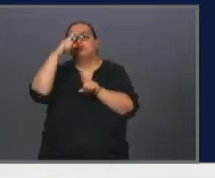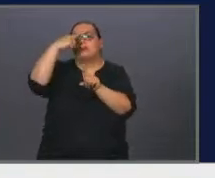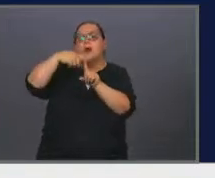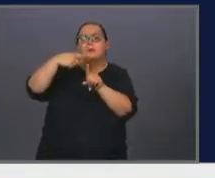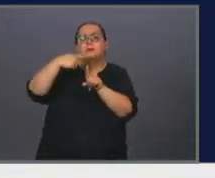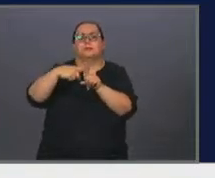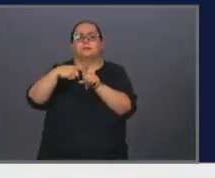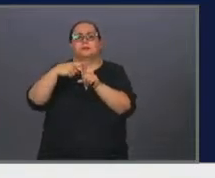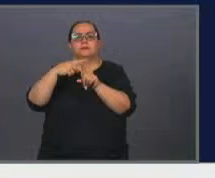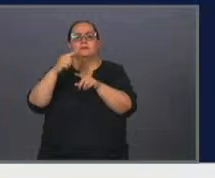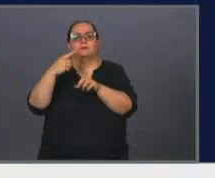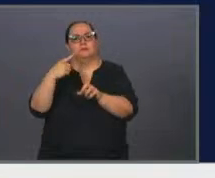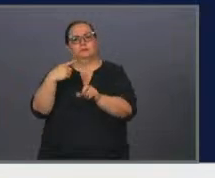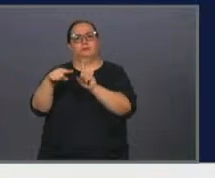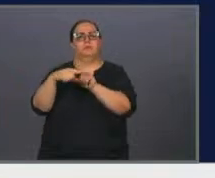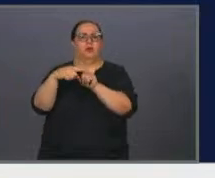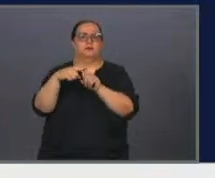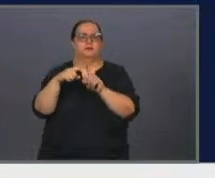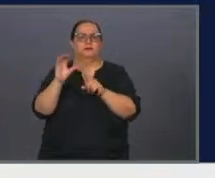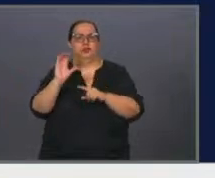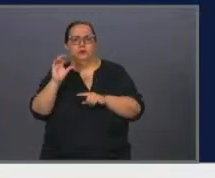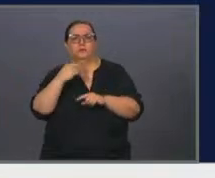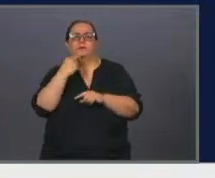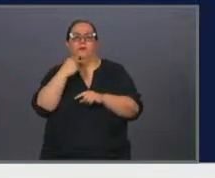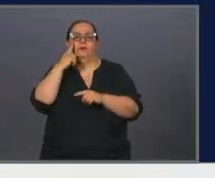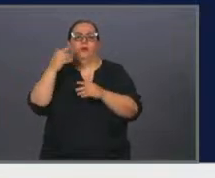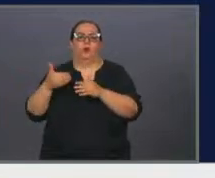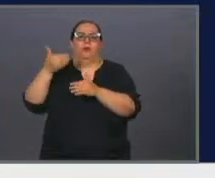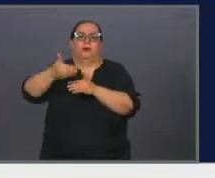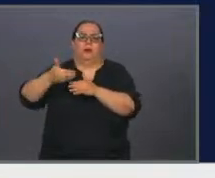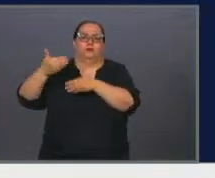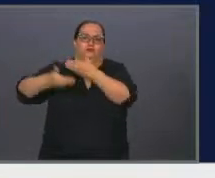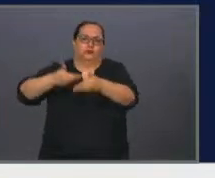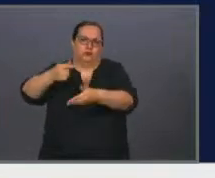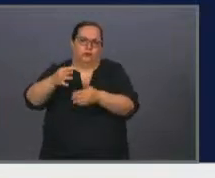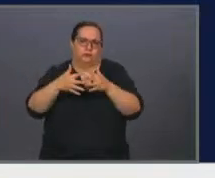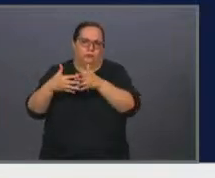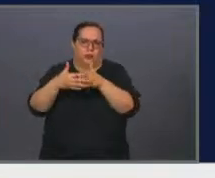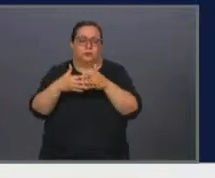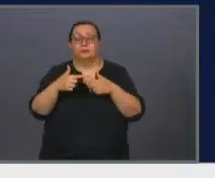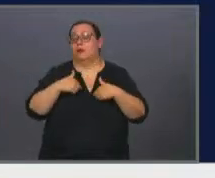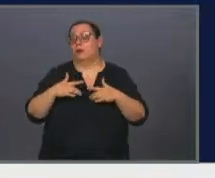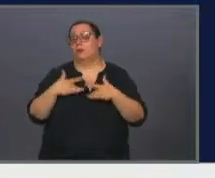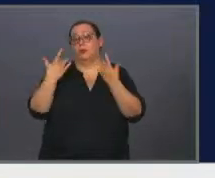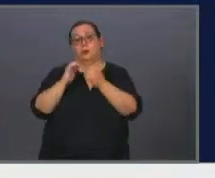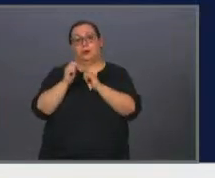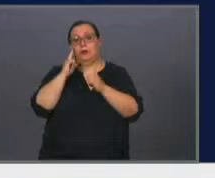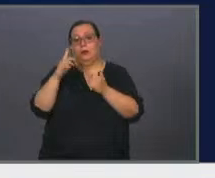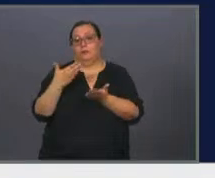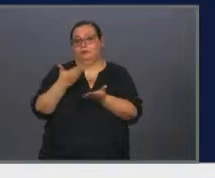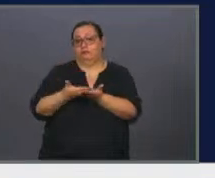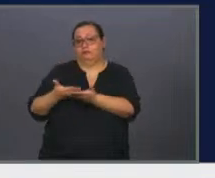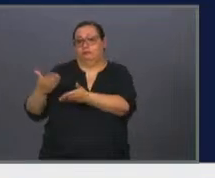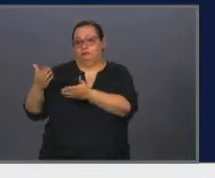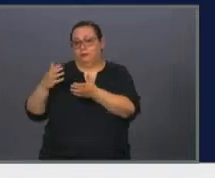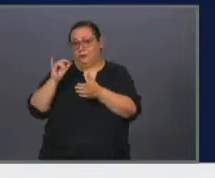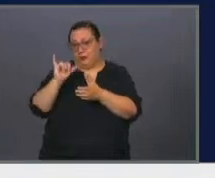voice for the next generation of Americans. I'm thrilled at how I've delivered on those things. If you haven't been following along,